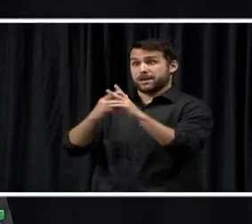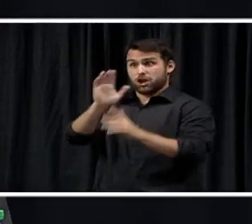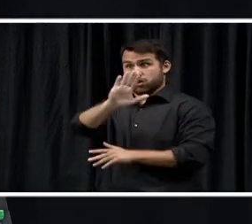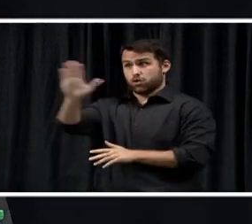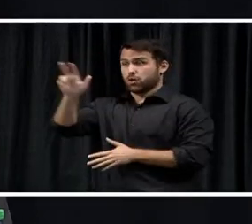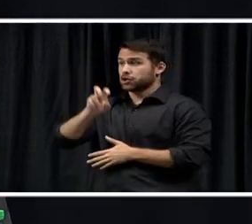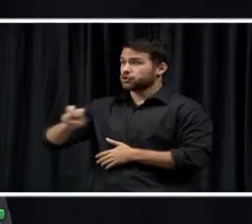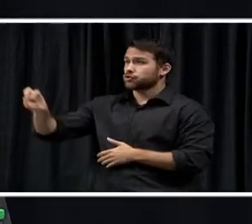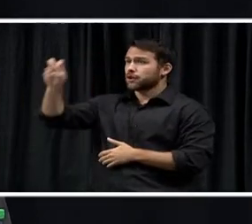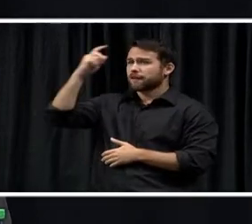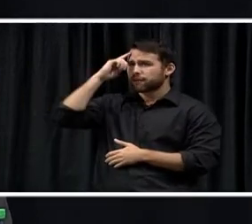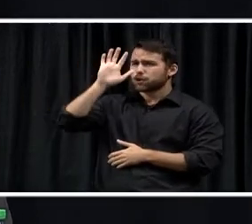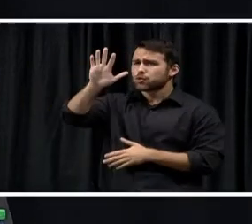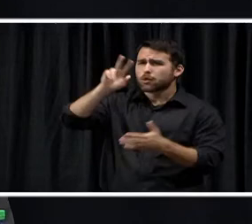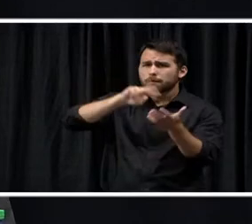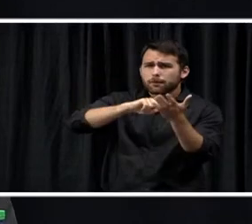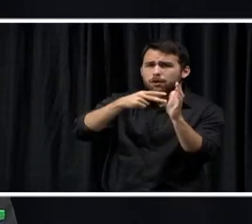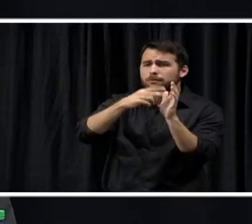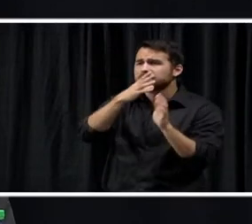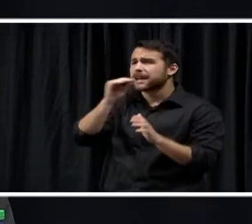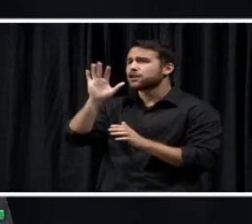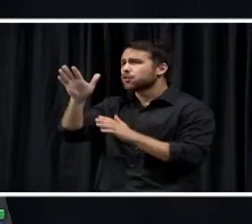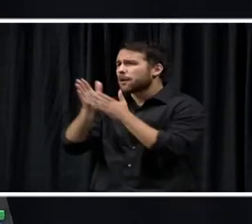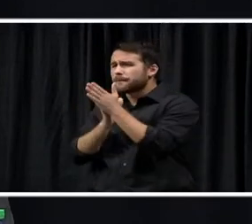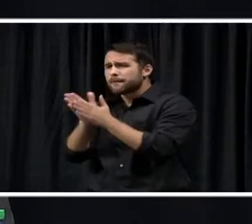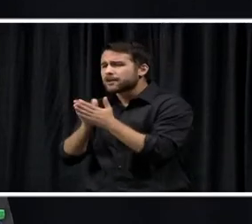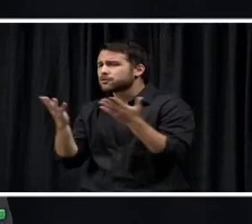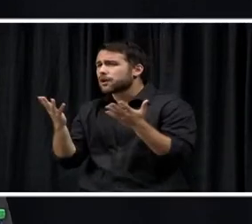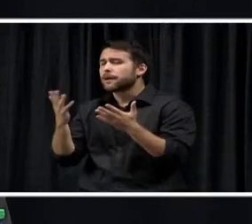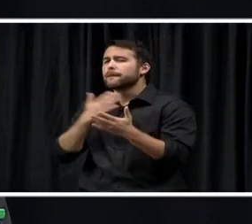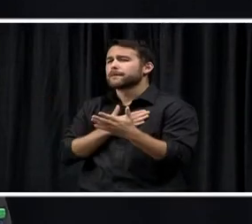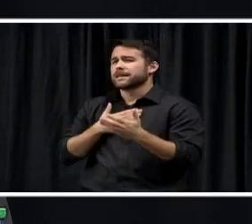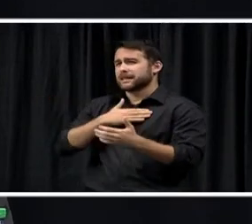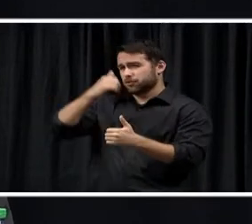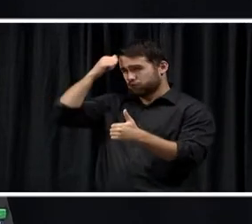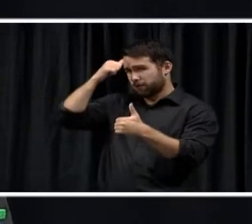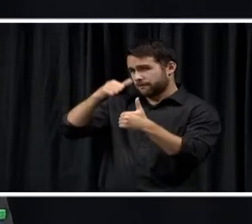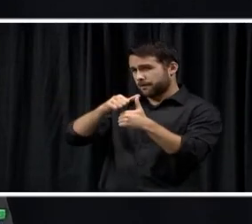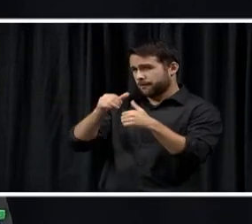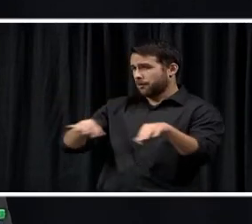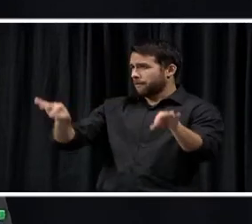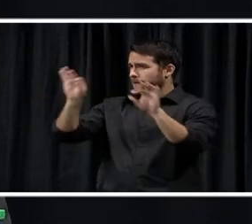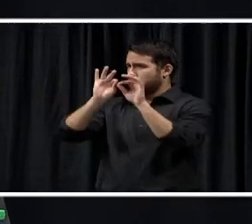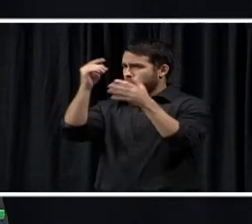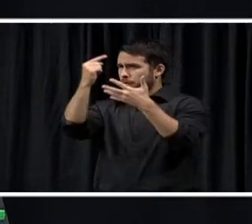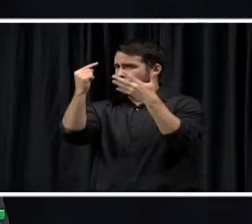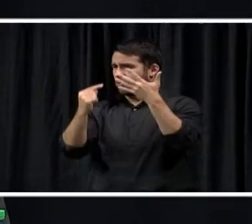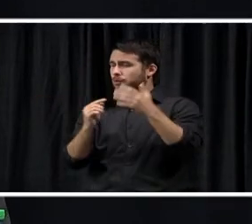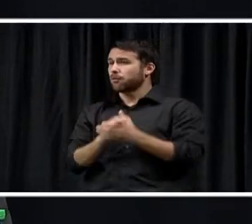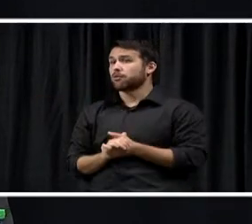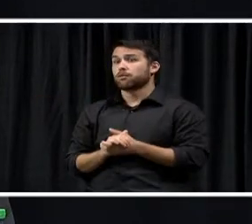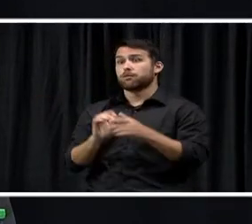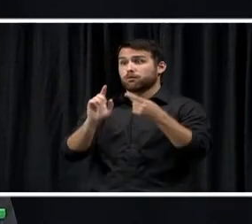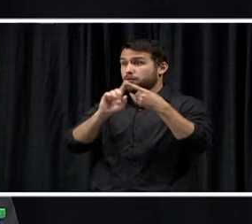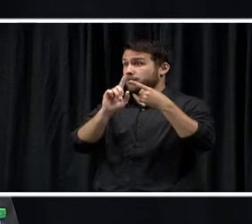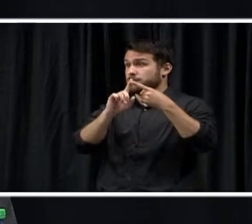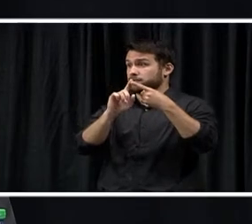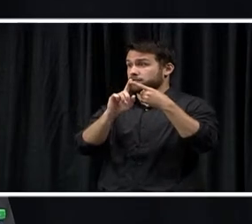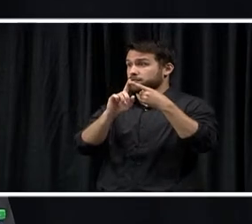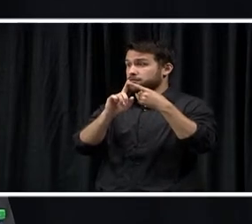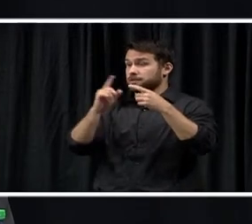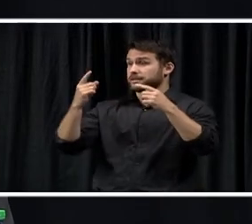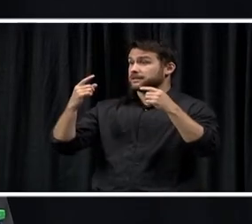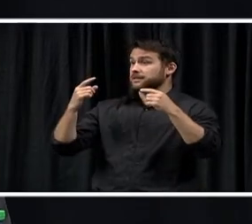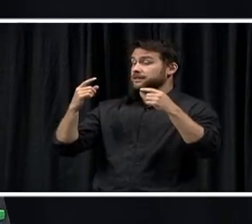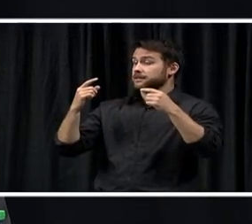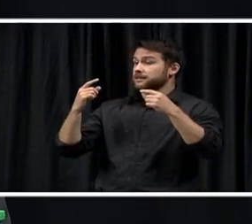your purpose and your passion, please remember a couple of important side notes. One,